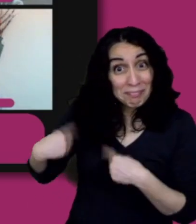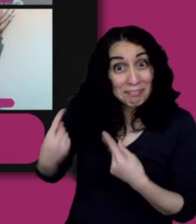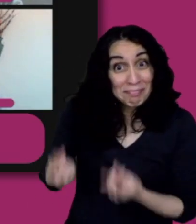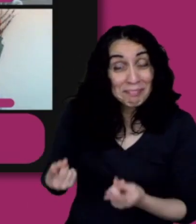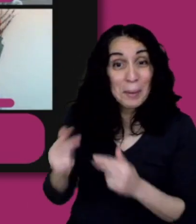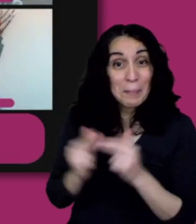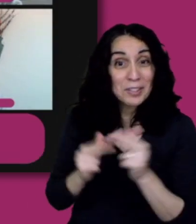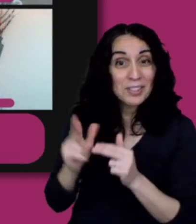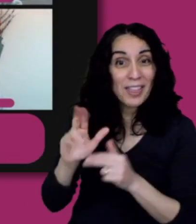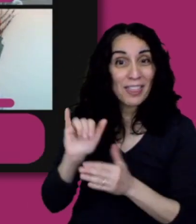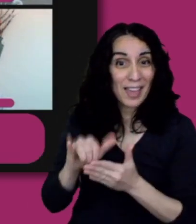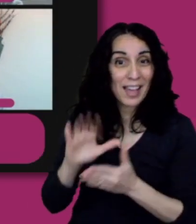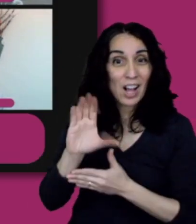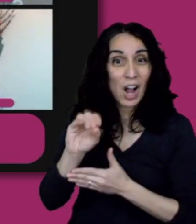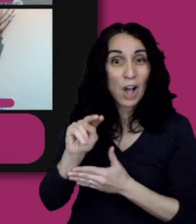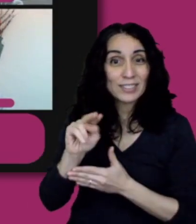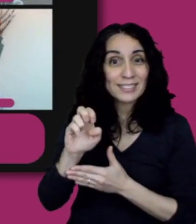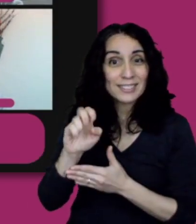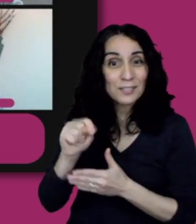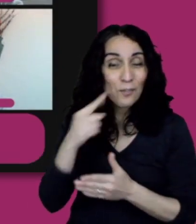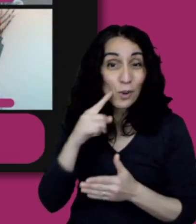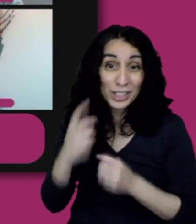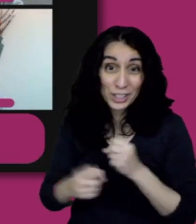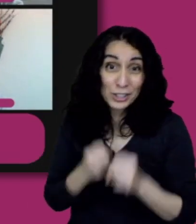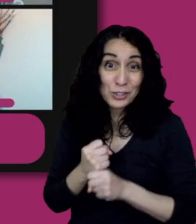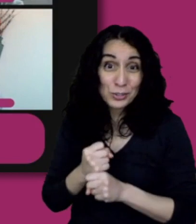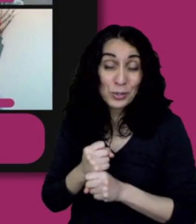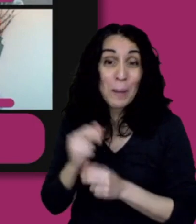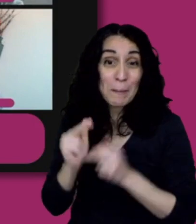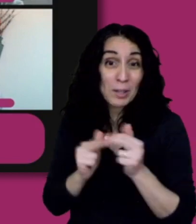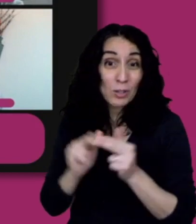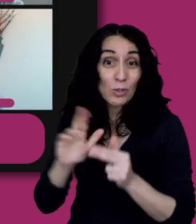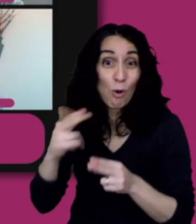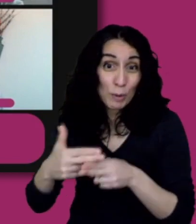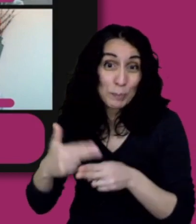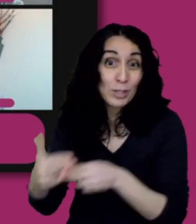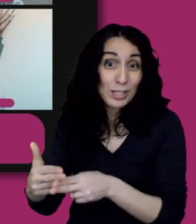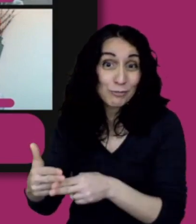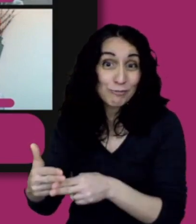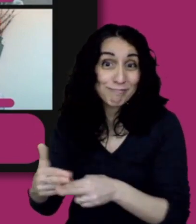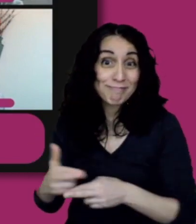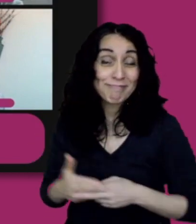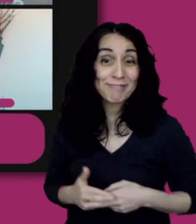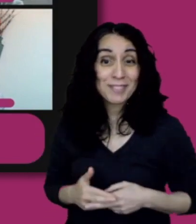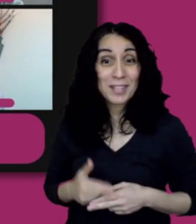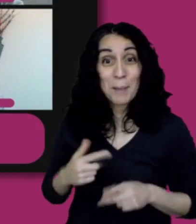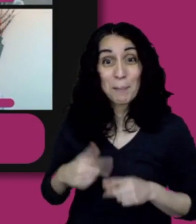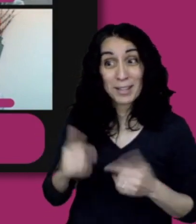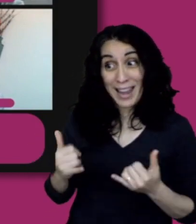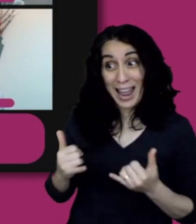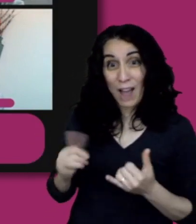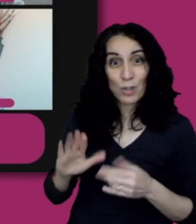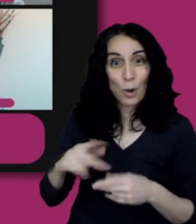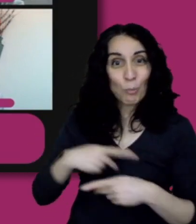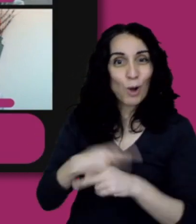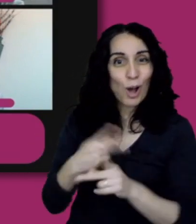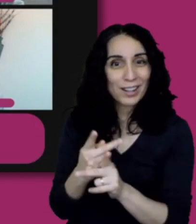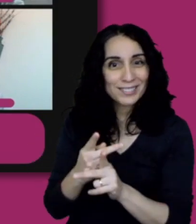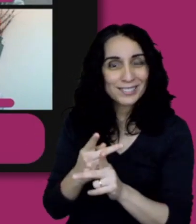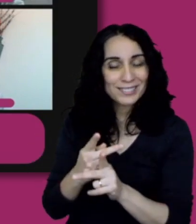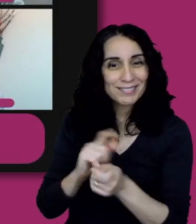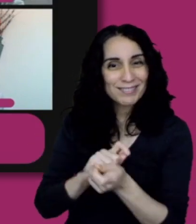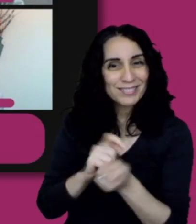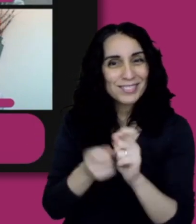You've been building that content out for years and have built up your reputation. It just happens that your